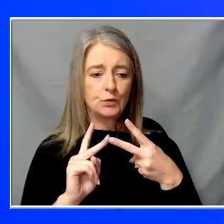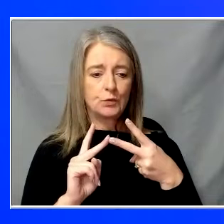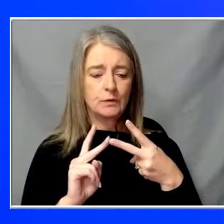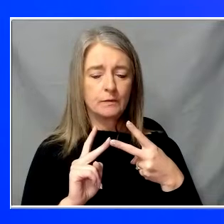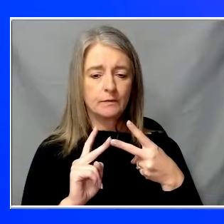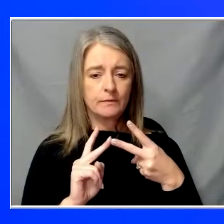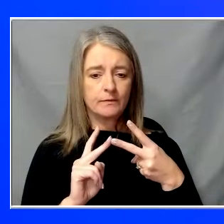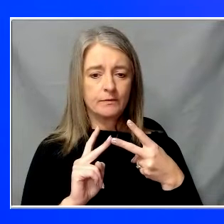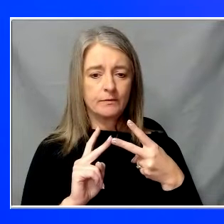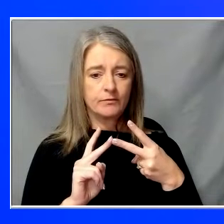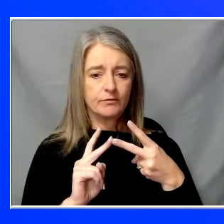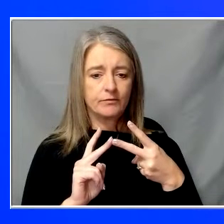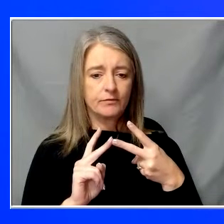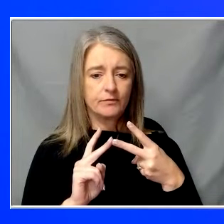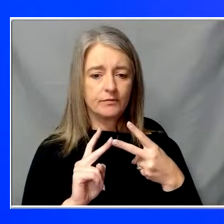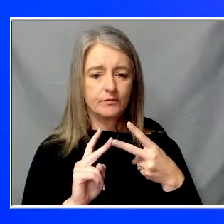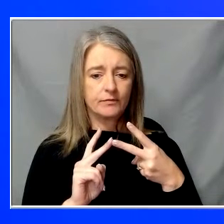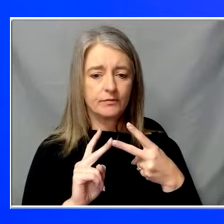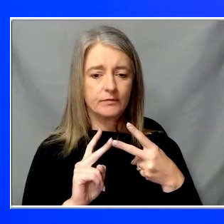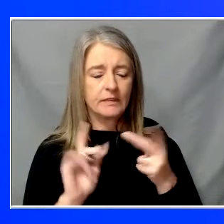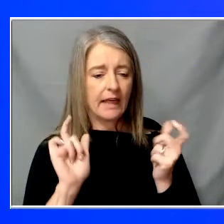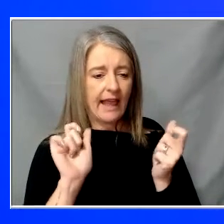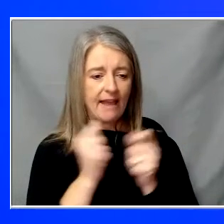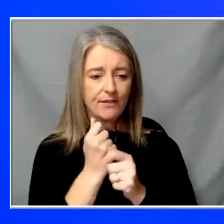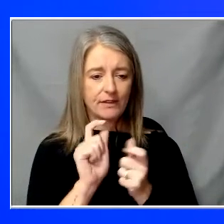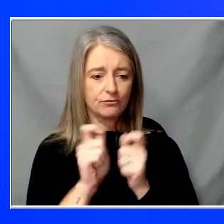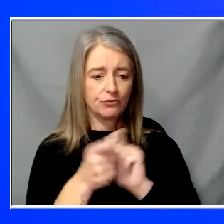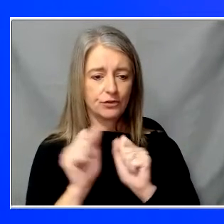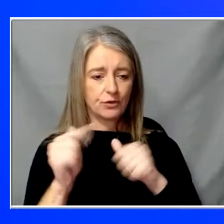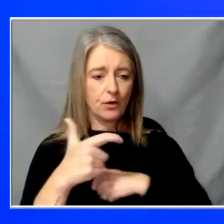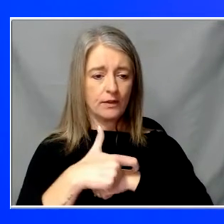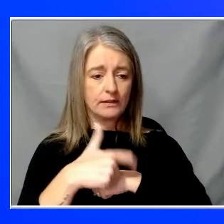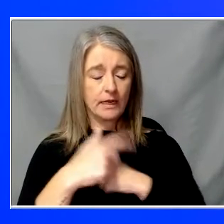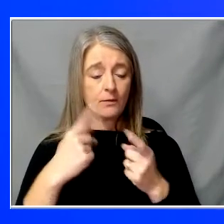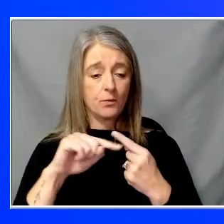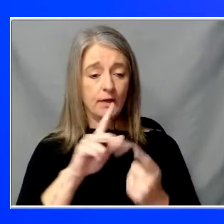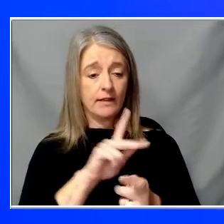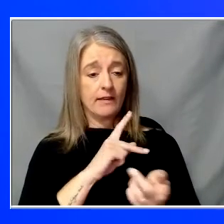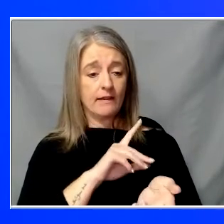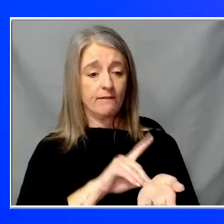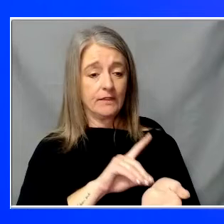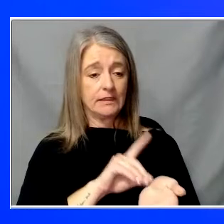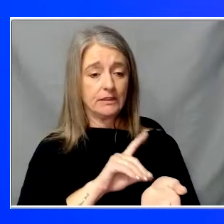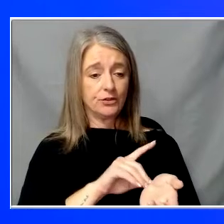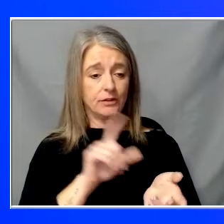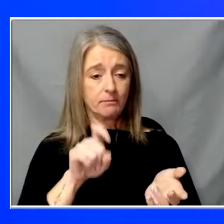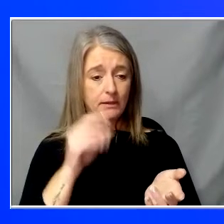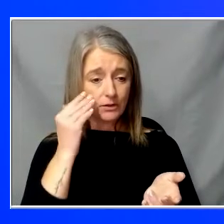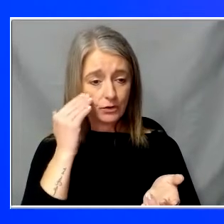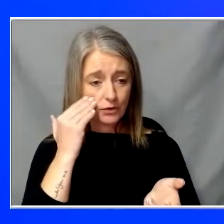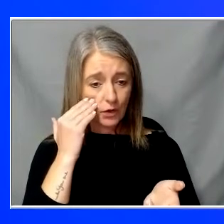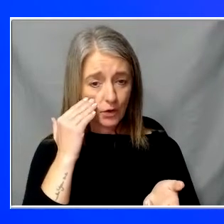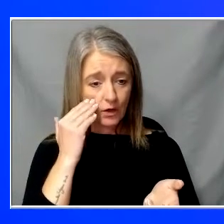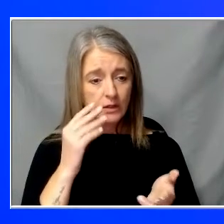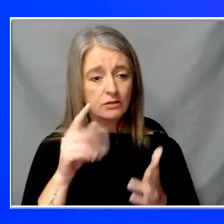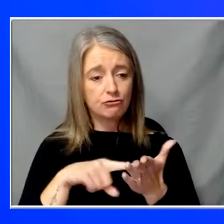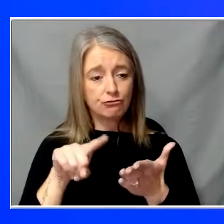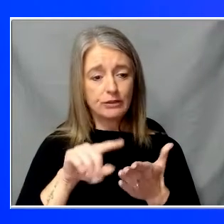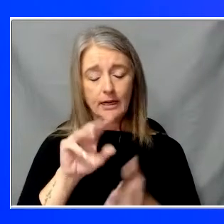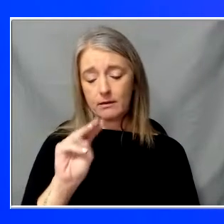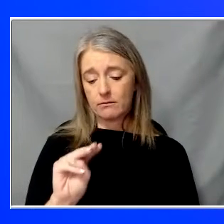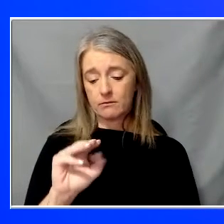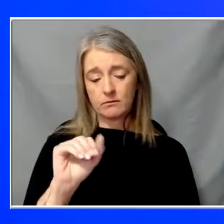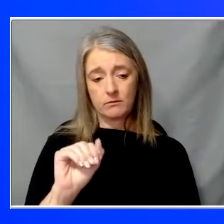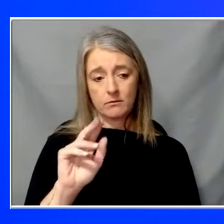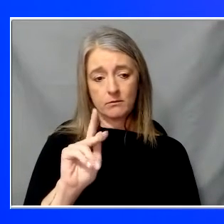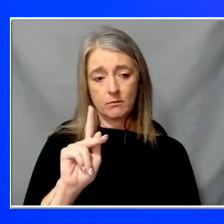science is evolving all the time, so that's why anytime the physician has to know, everybody has to know molecular markers, and the biology is the